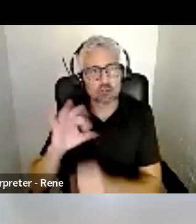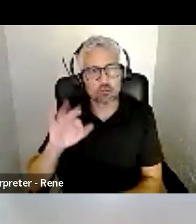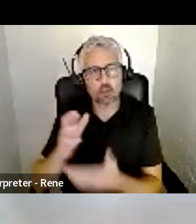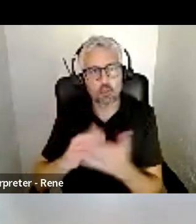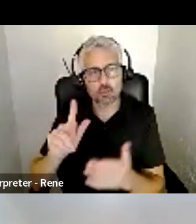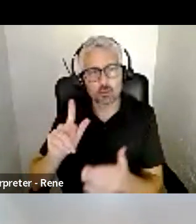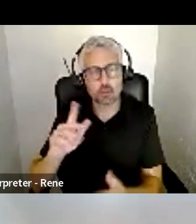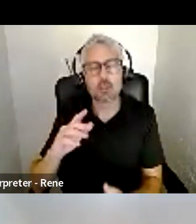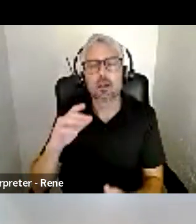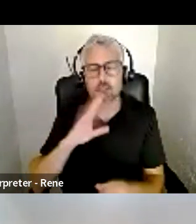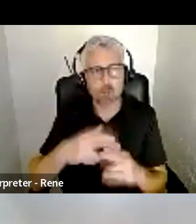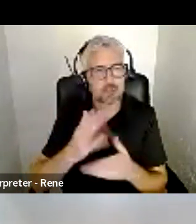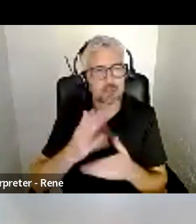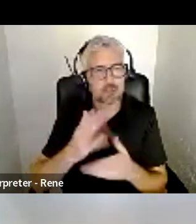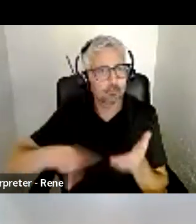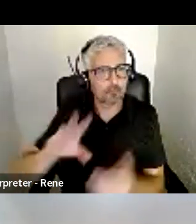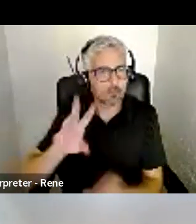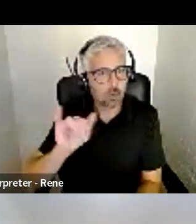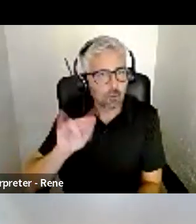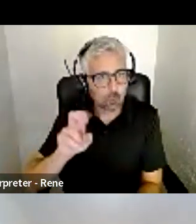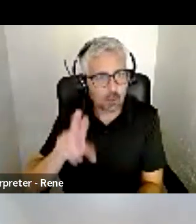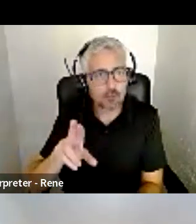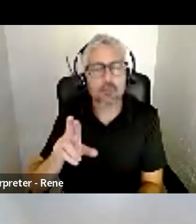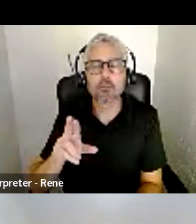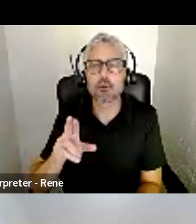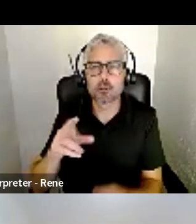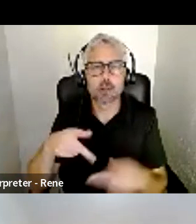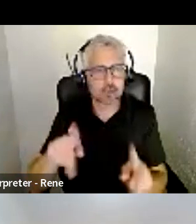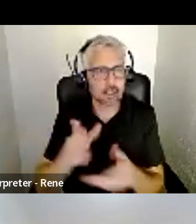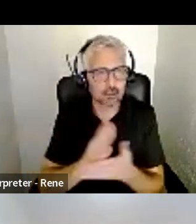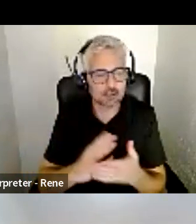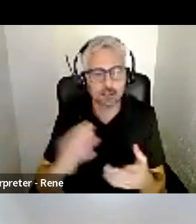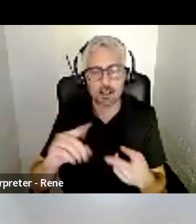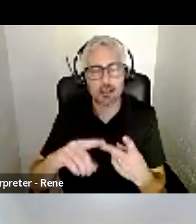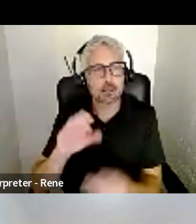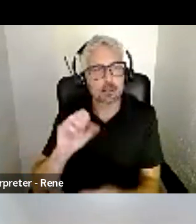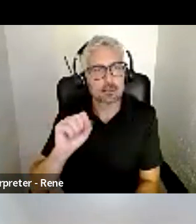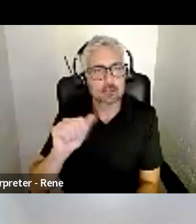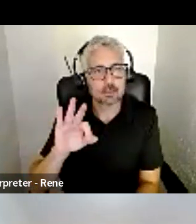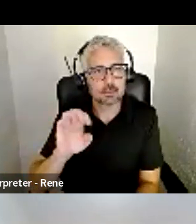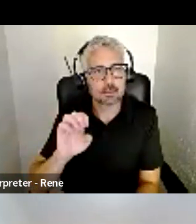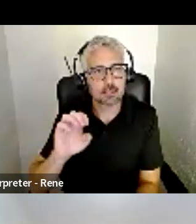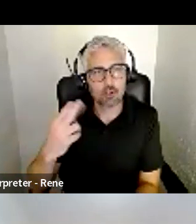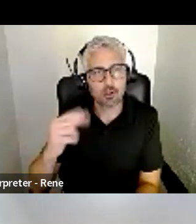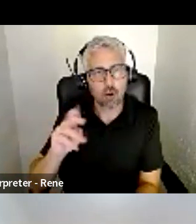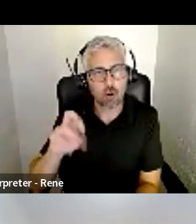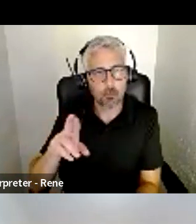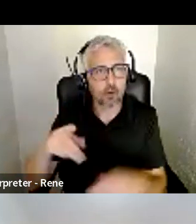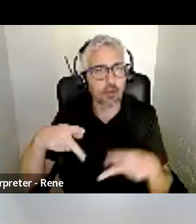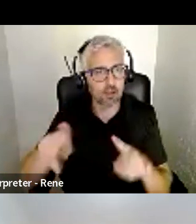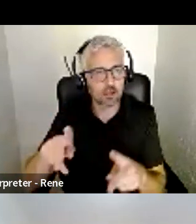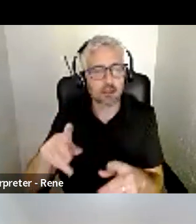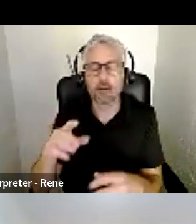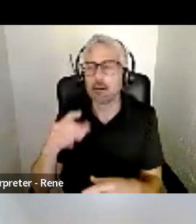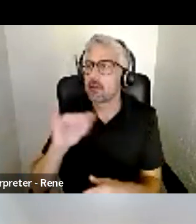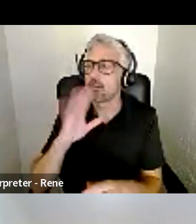for waivers and for safe harbors in terms of